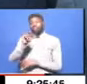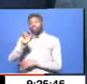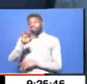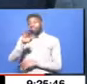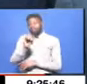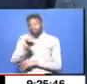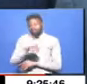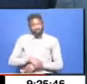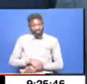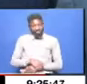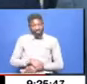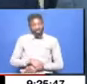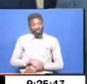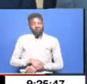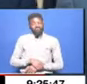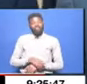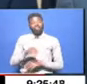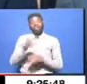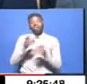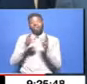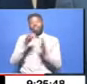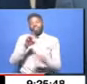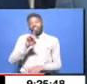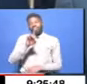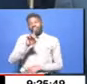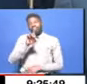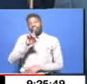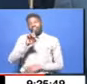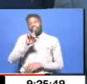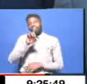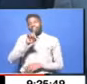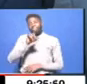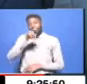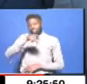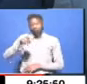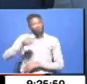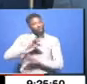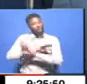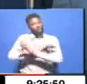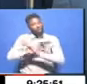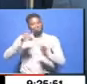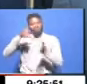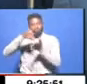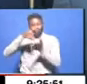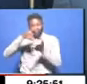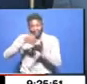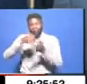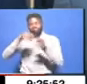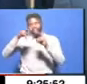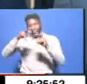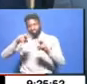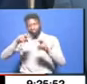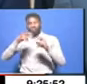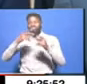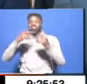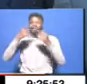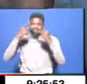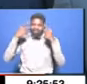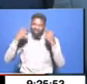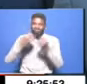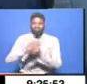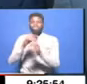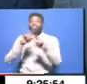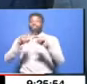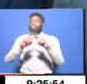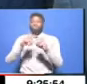Public Prosecution, is not to be involved in investigations of terror-related offences. In any event, Mr. Nurdin Haji should